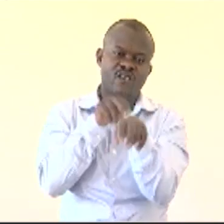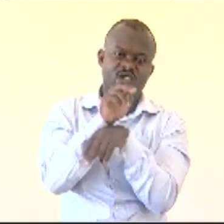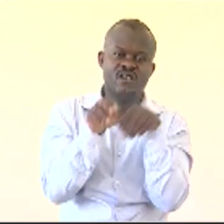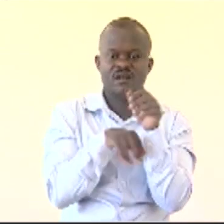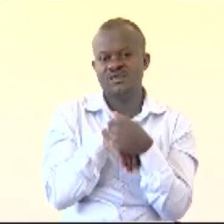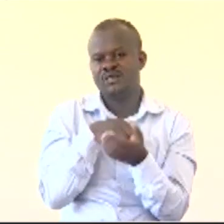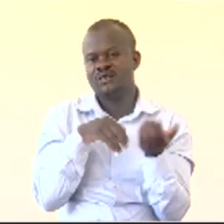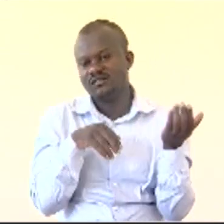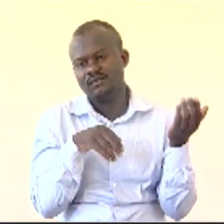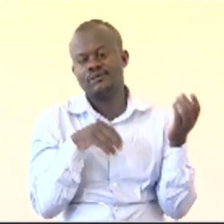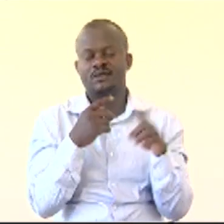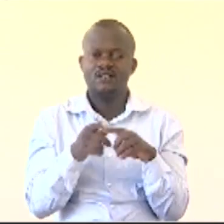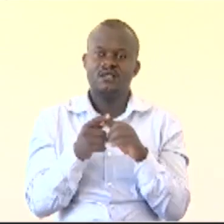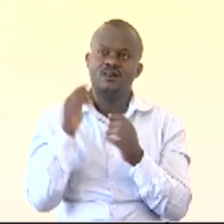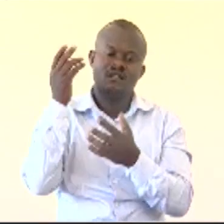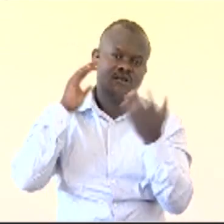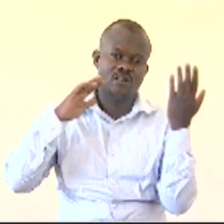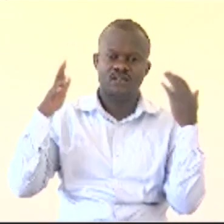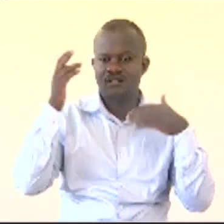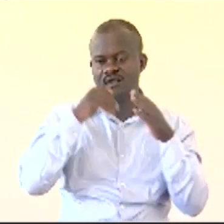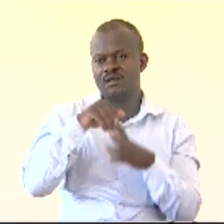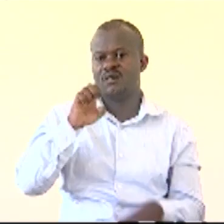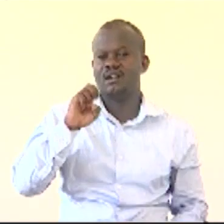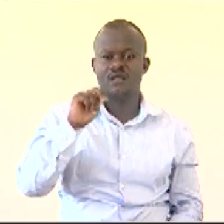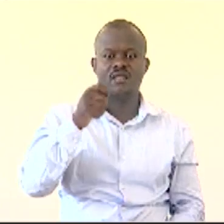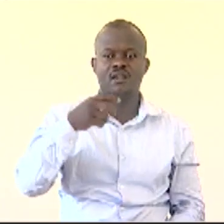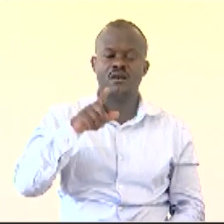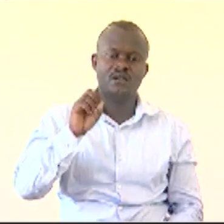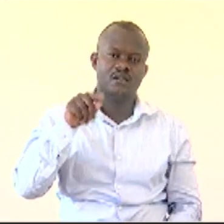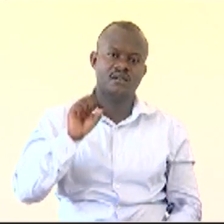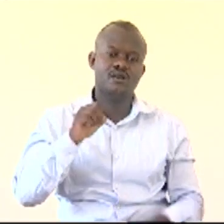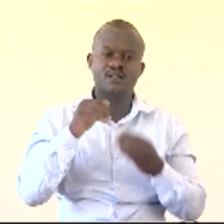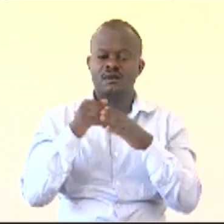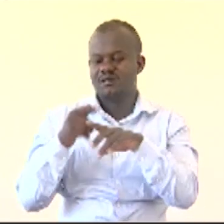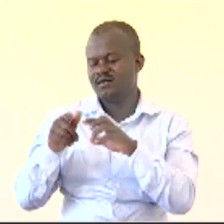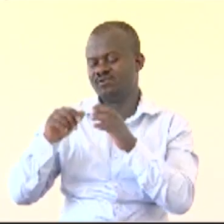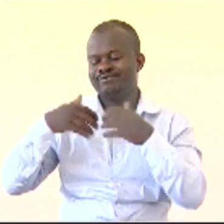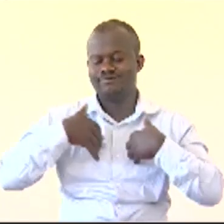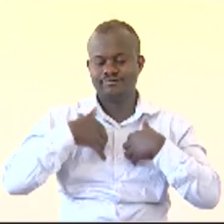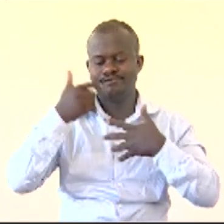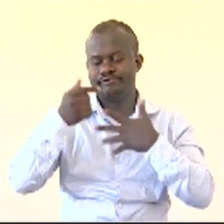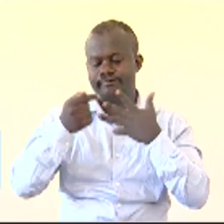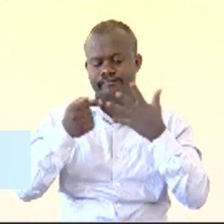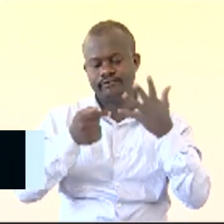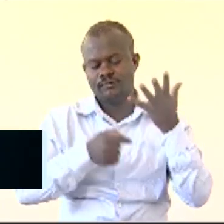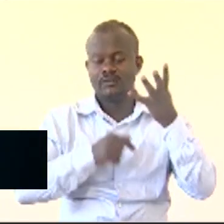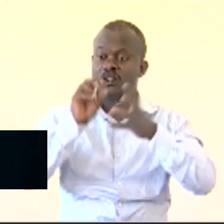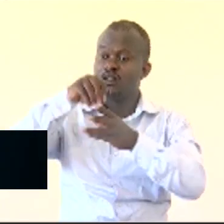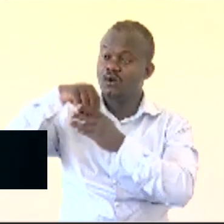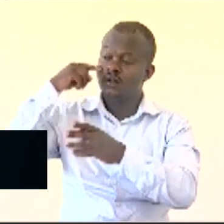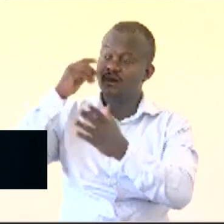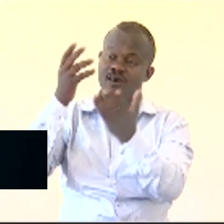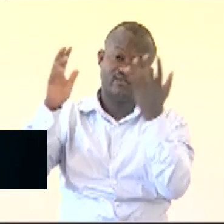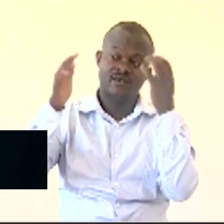fruit birds, monkeys, forest antelopes, and the punch pains found ill or died in forest, and you eat them.